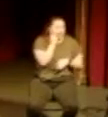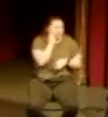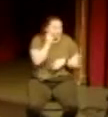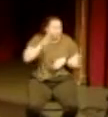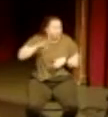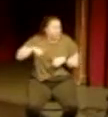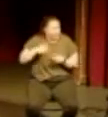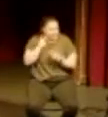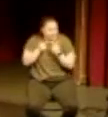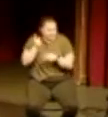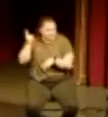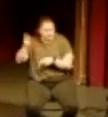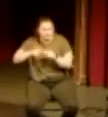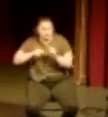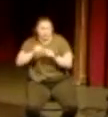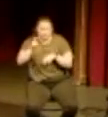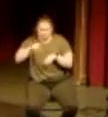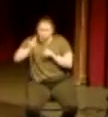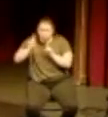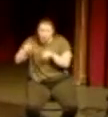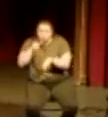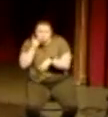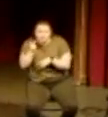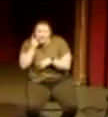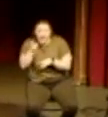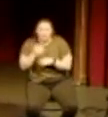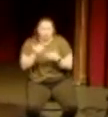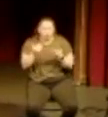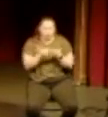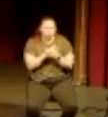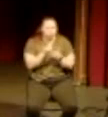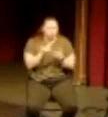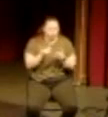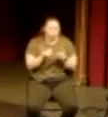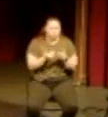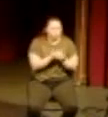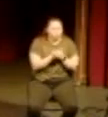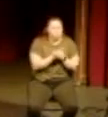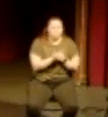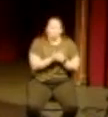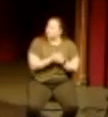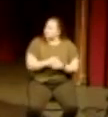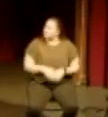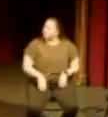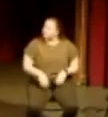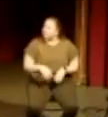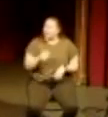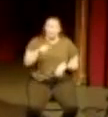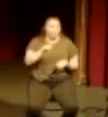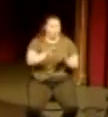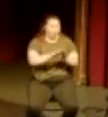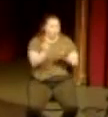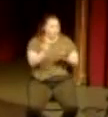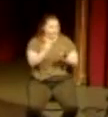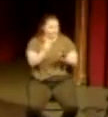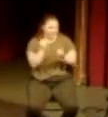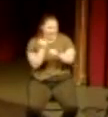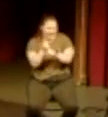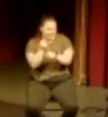over there and see. We have it's completely framed, steel's in the air, and we will be open this time next year, fall